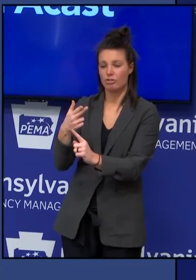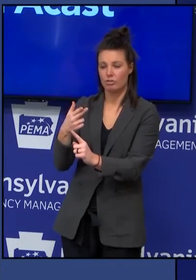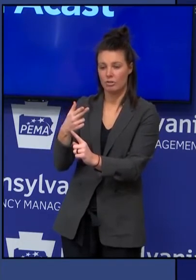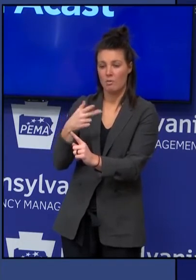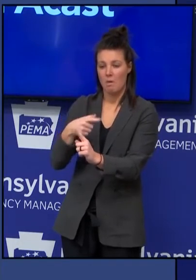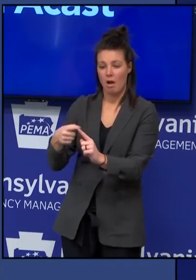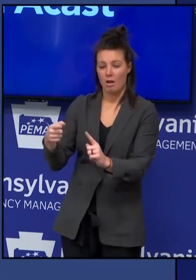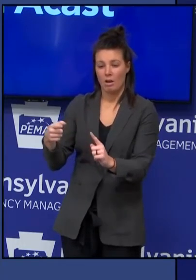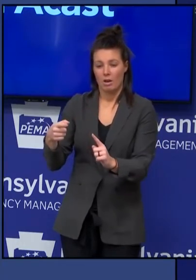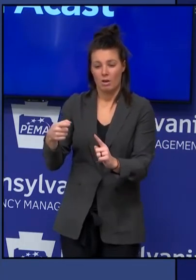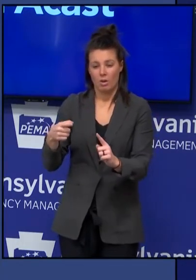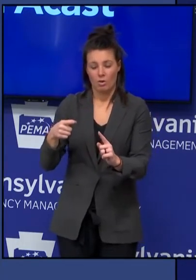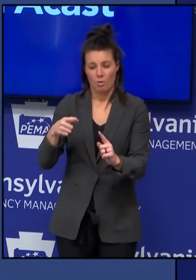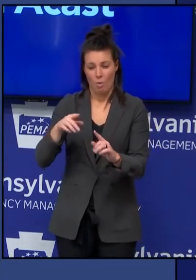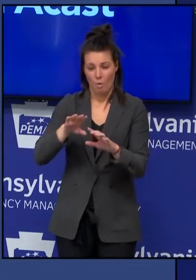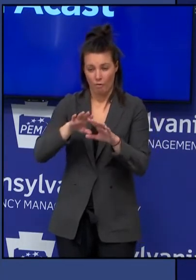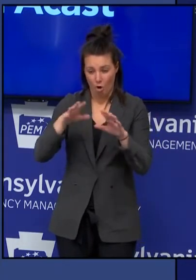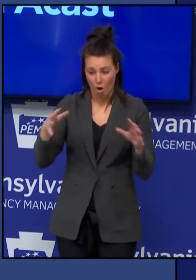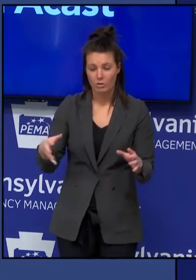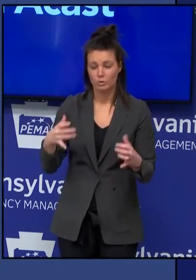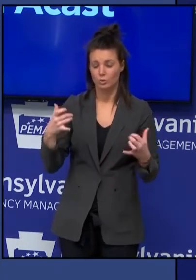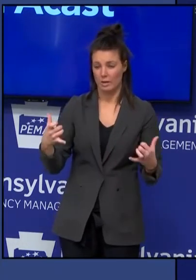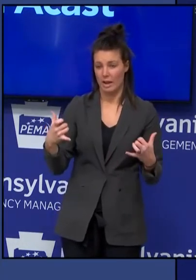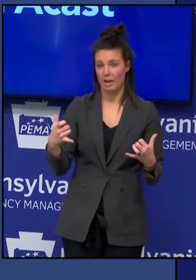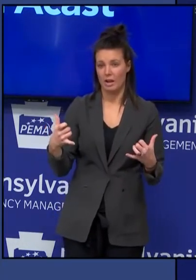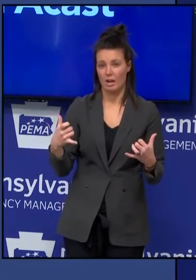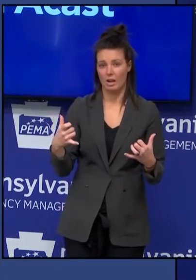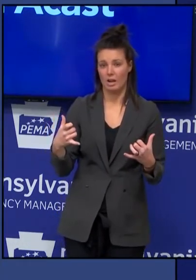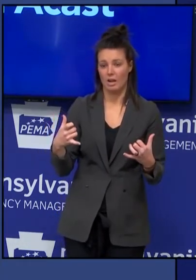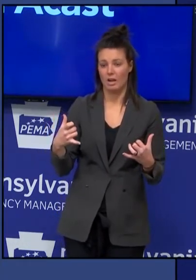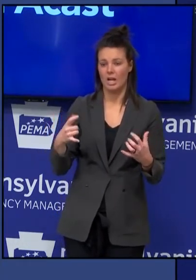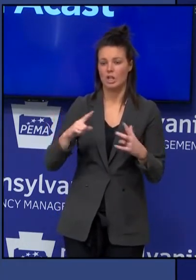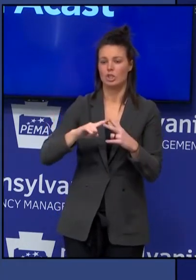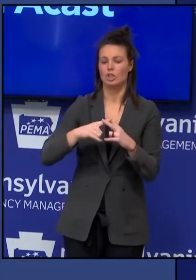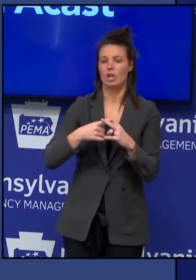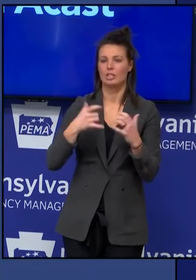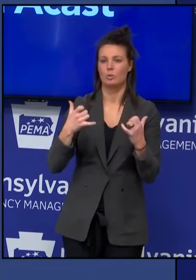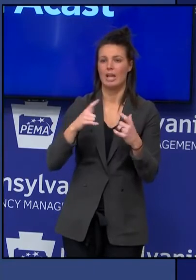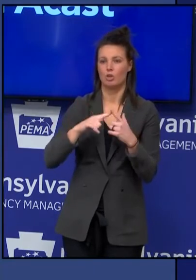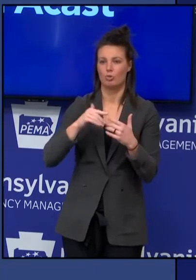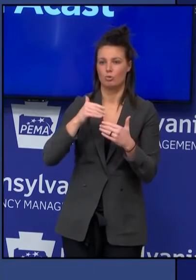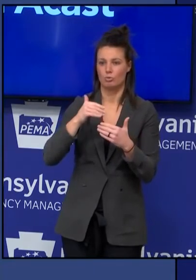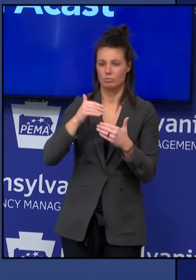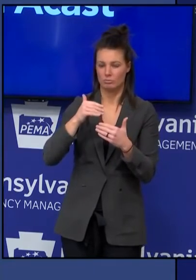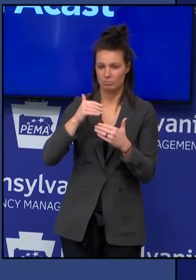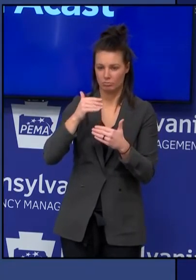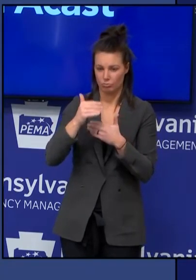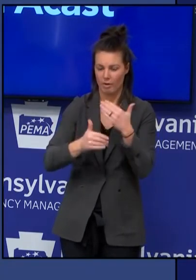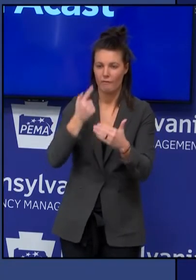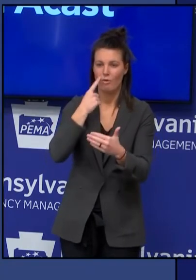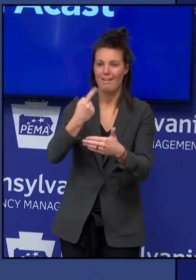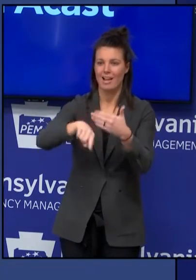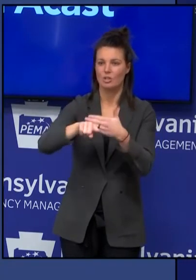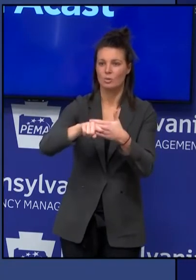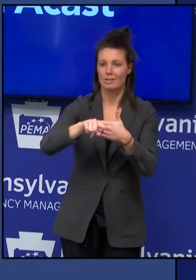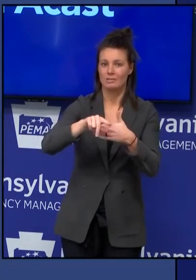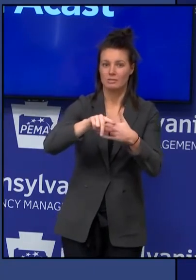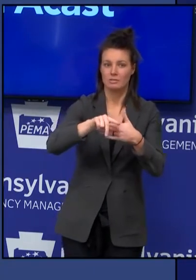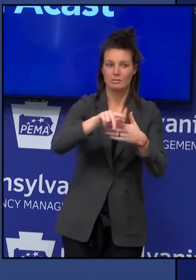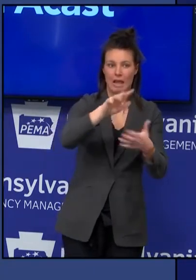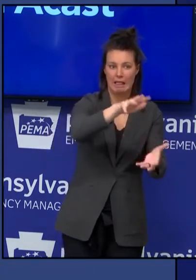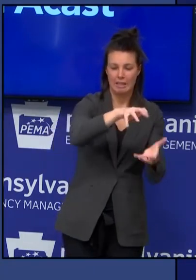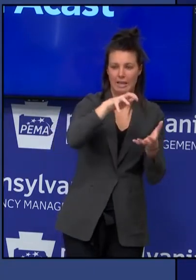Overarchingly, what we're talking about today really is starting today to be rolled out for next week's allocation. And so I just